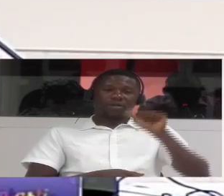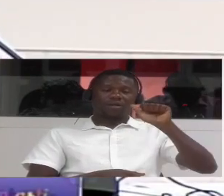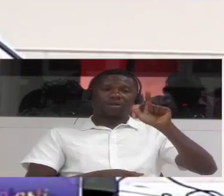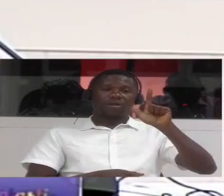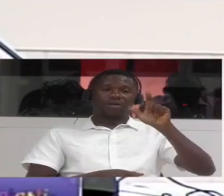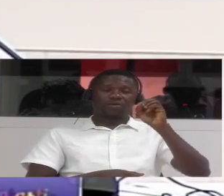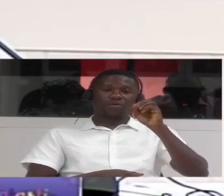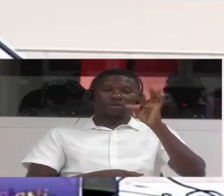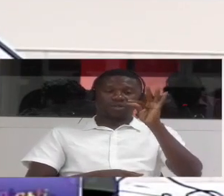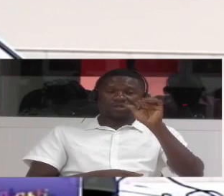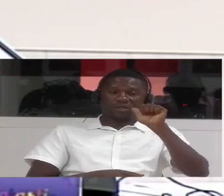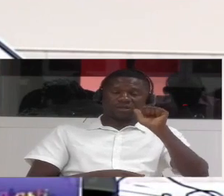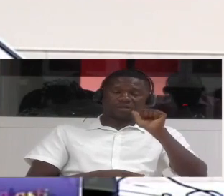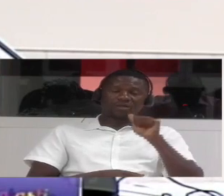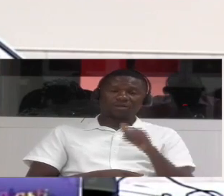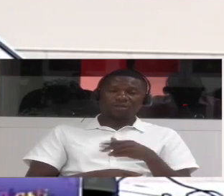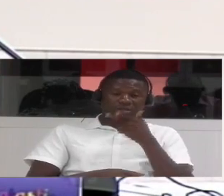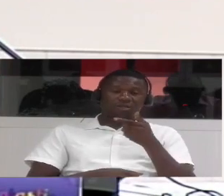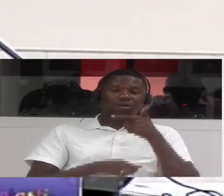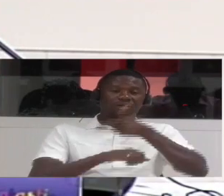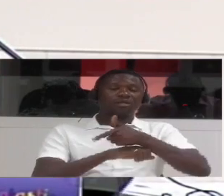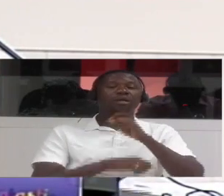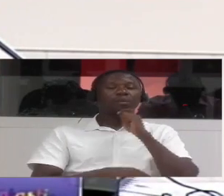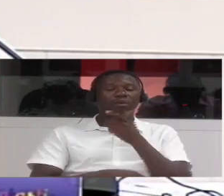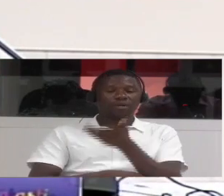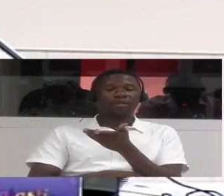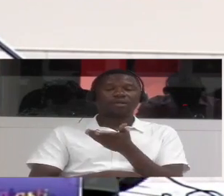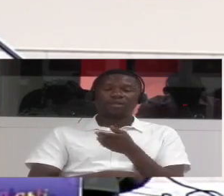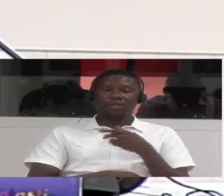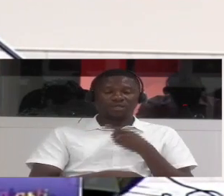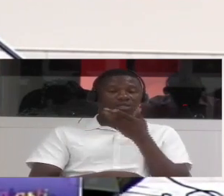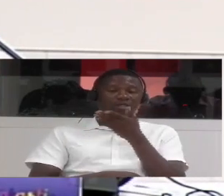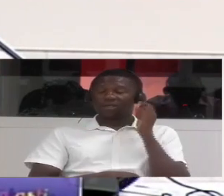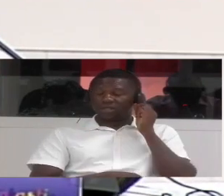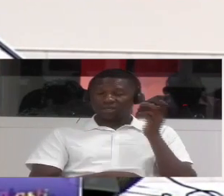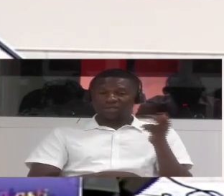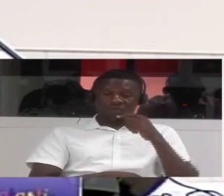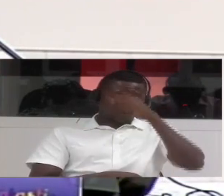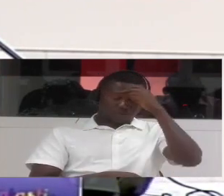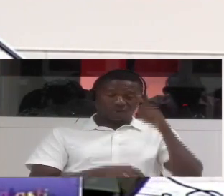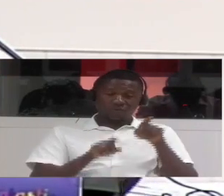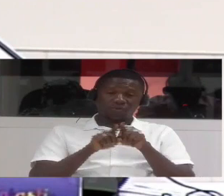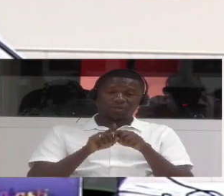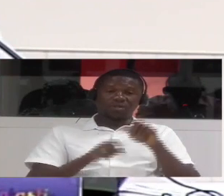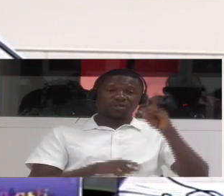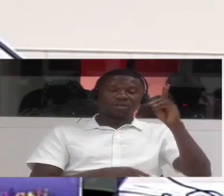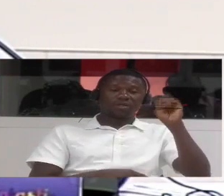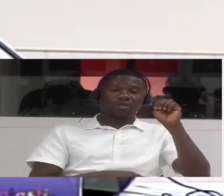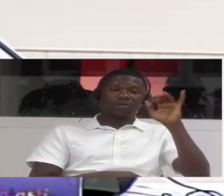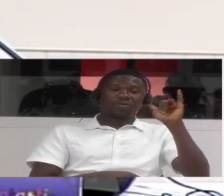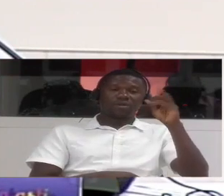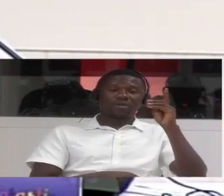Yeah, Alota was is also a Nigerian. In fact, he worked with DEDA, and